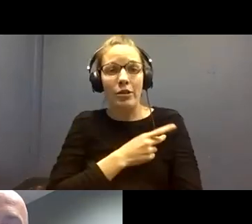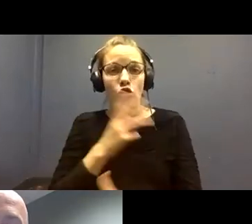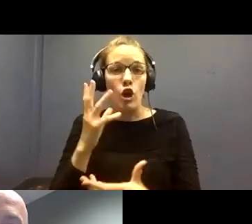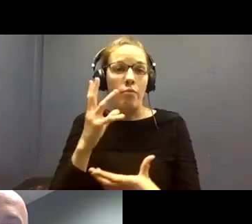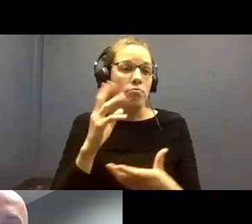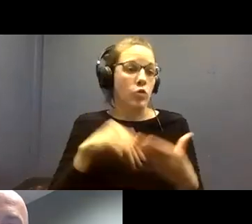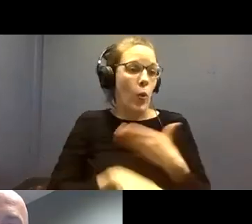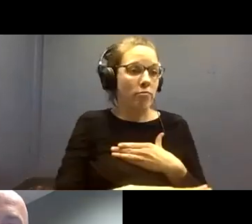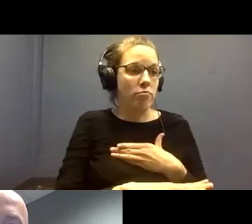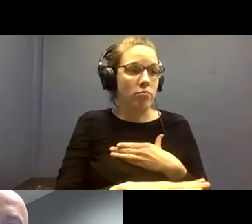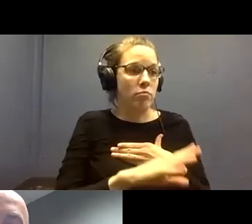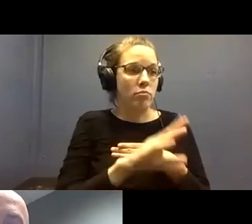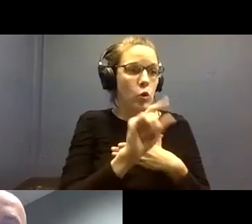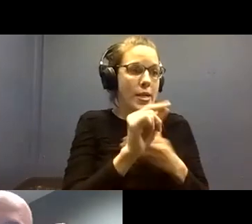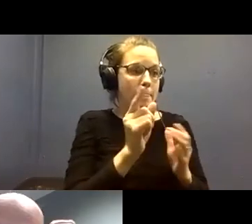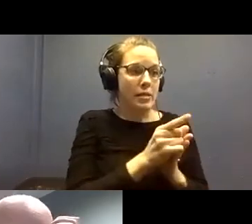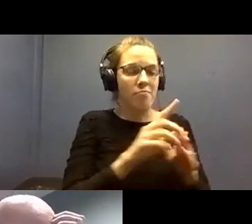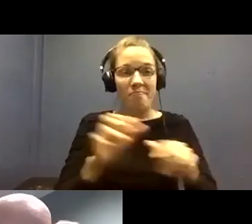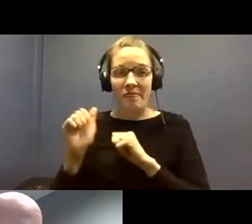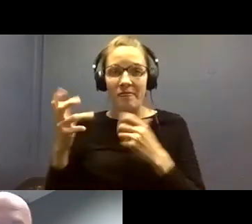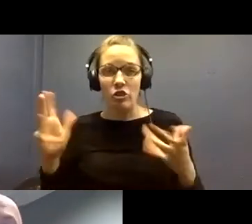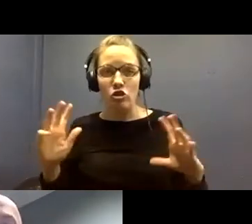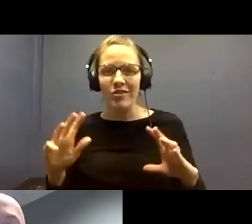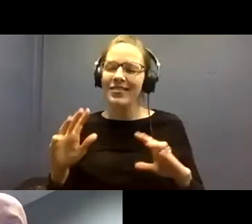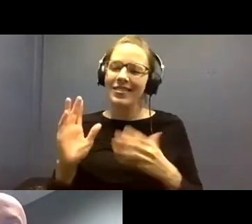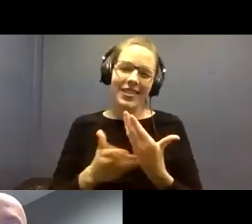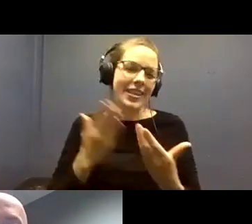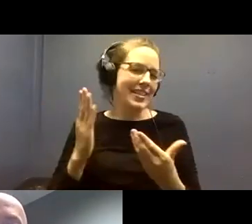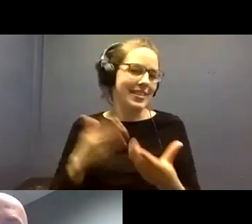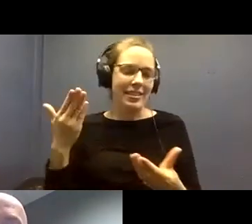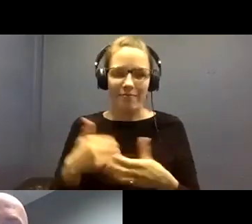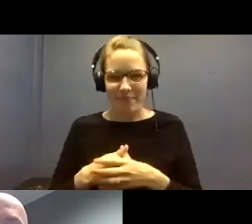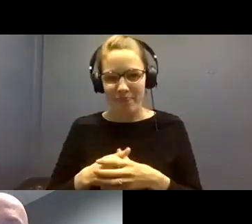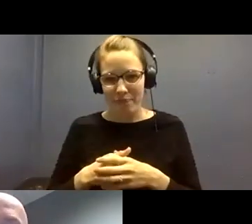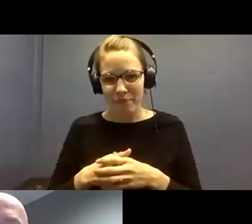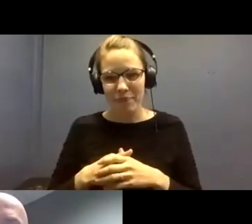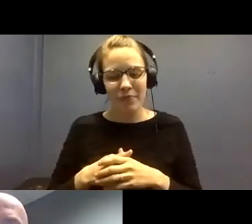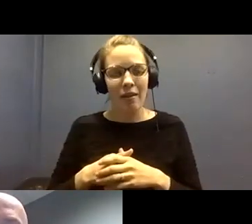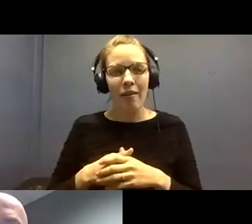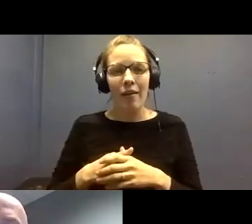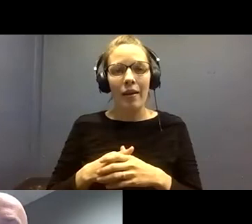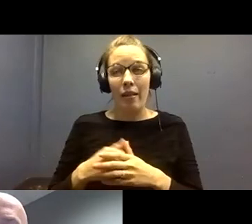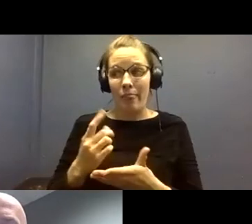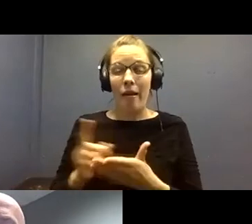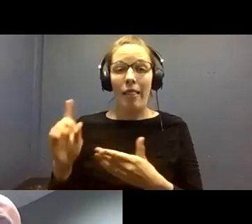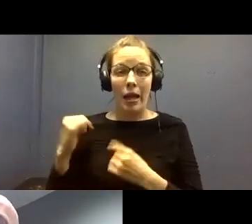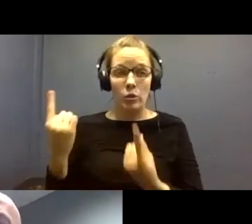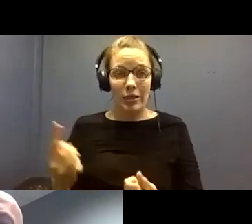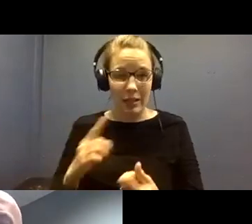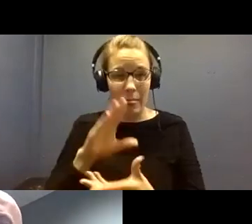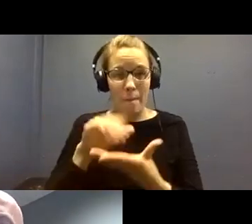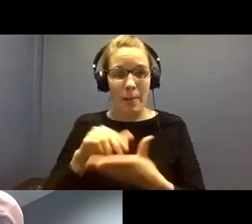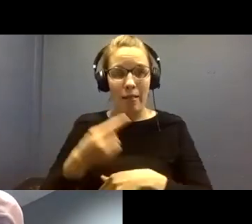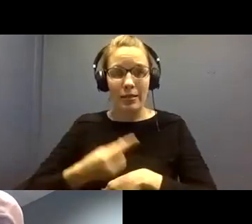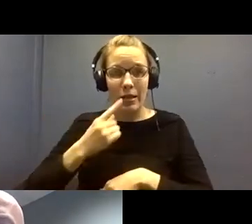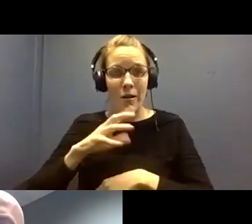clinic within 20 minutes. It couldn't be any easier. In the last week, many of our middle of the day appointments